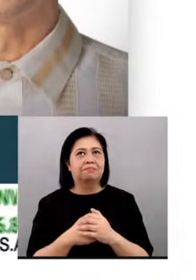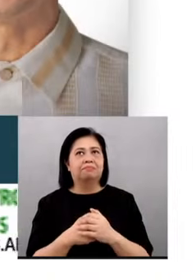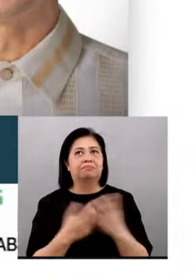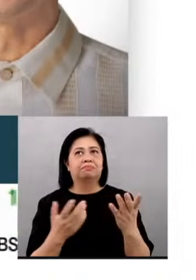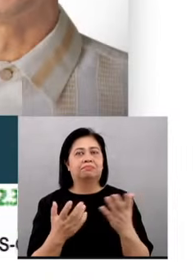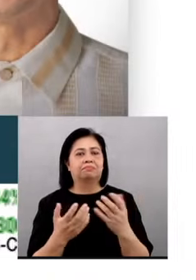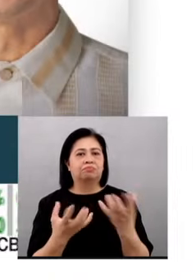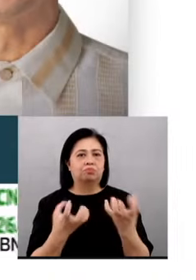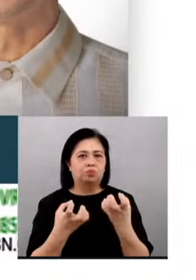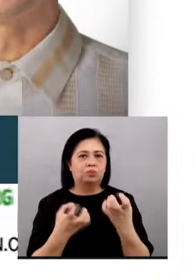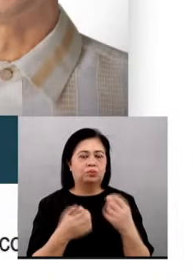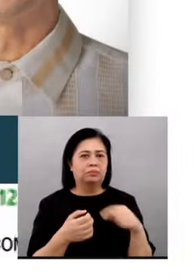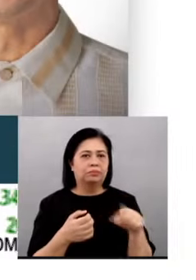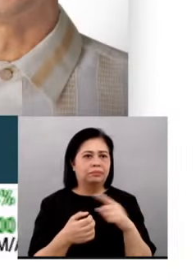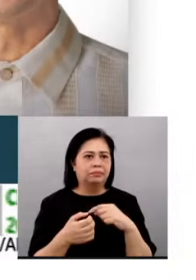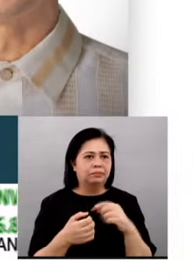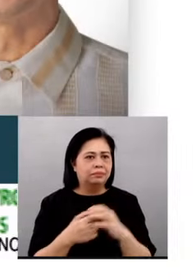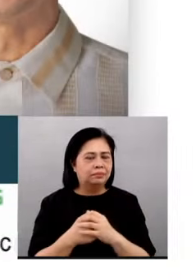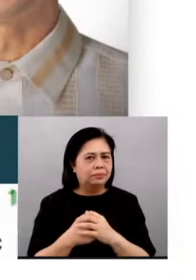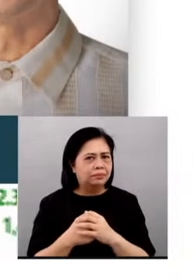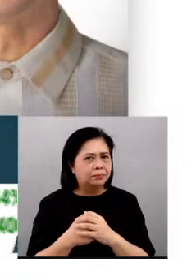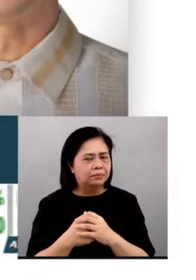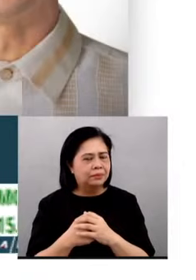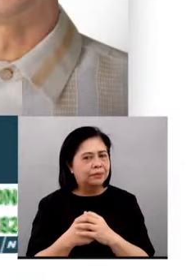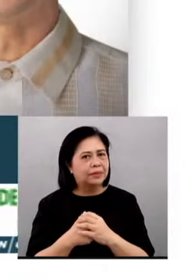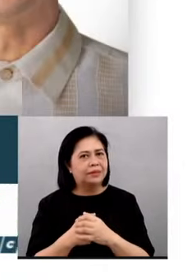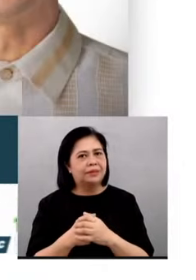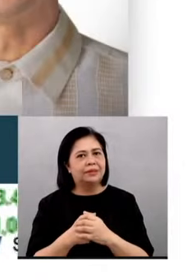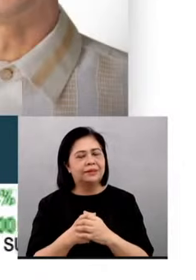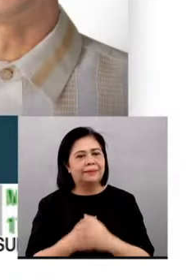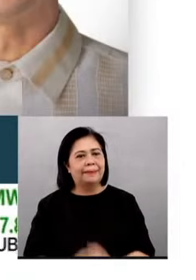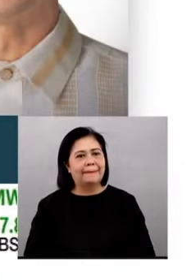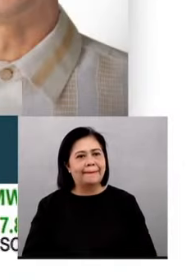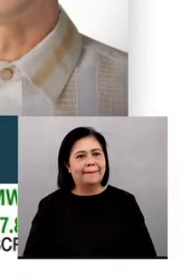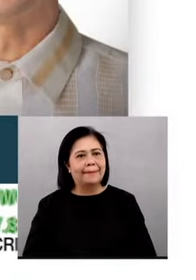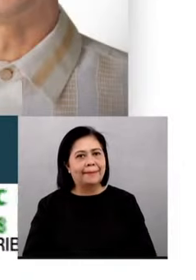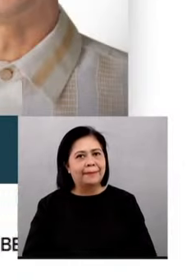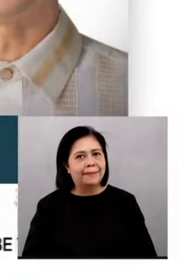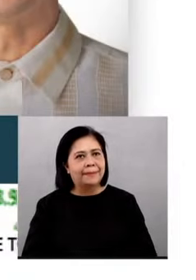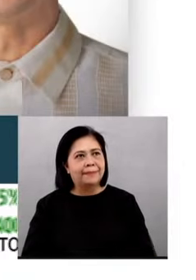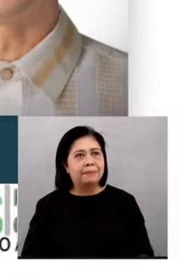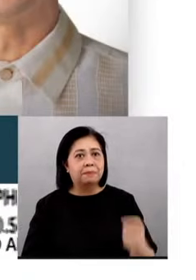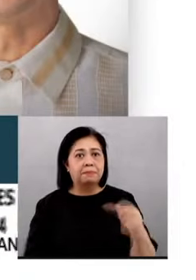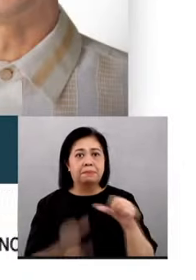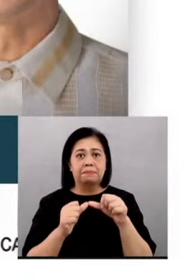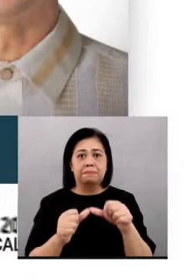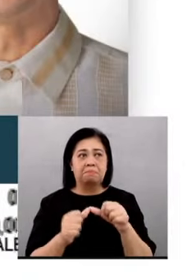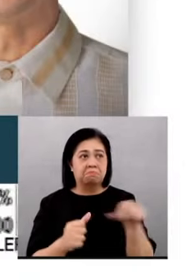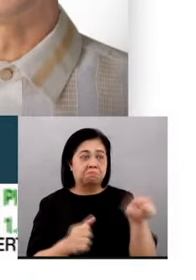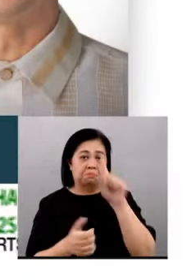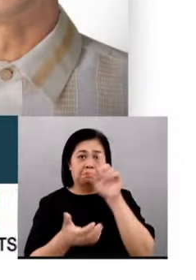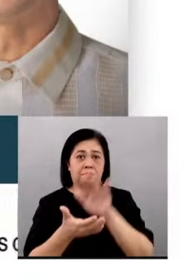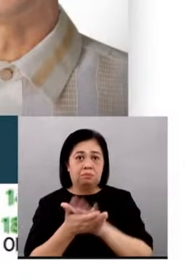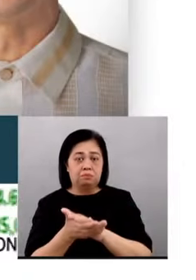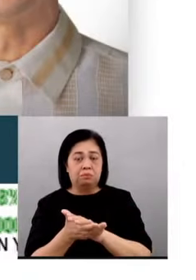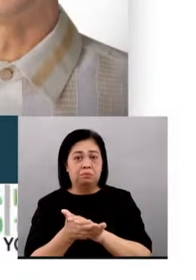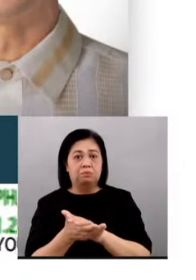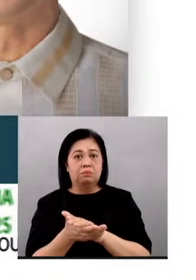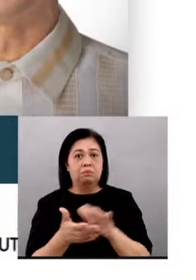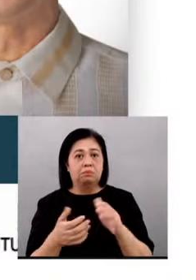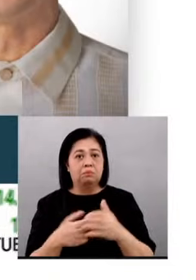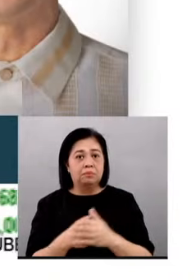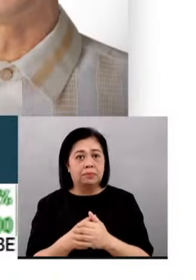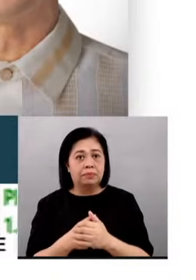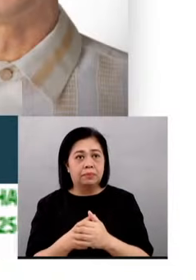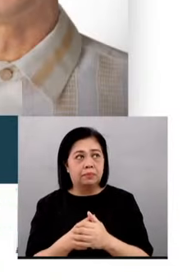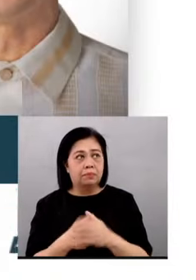to. Who will hinder them? I still continue to believe that there is a democracy